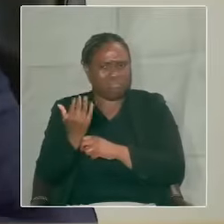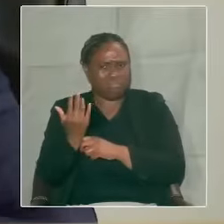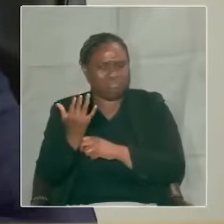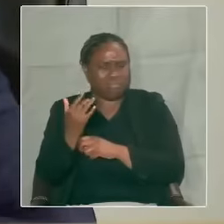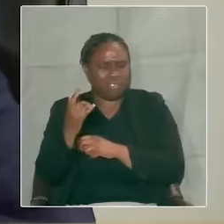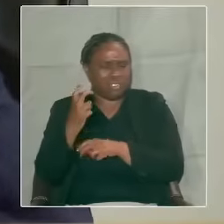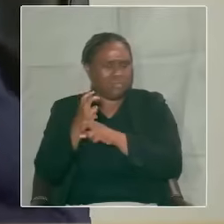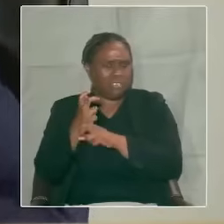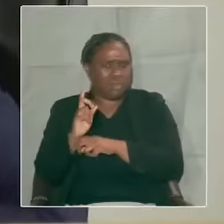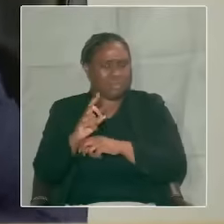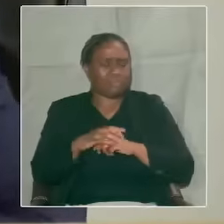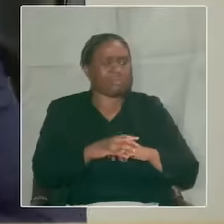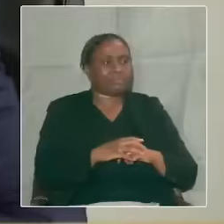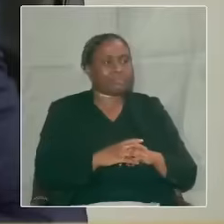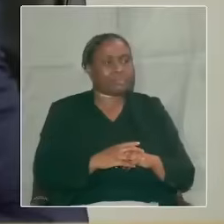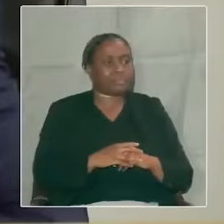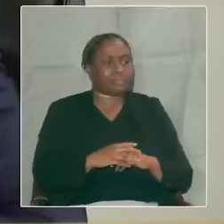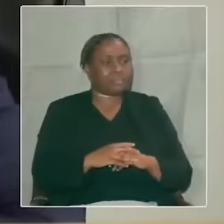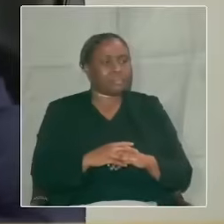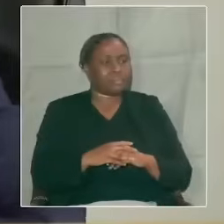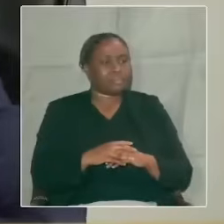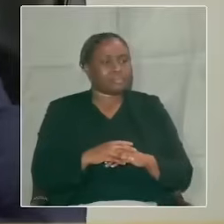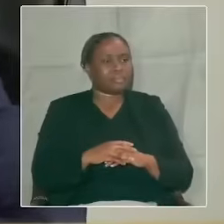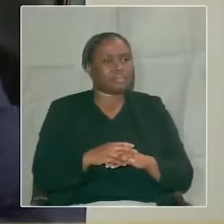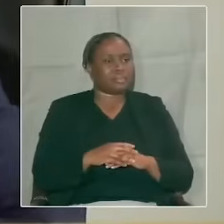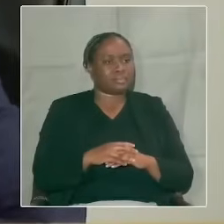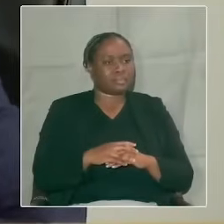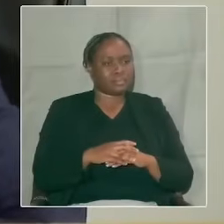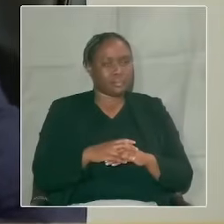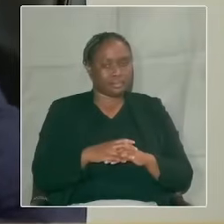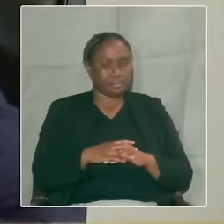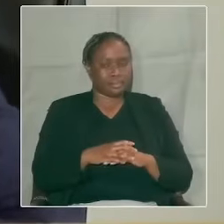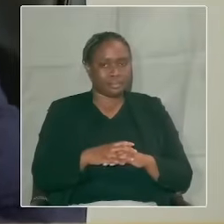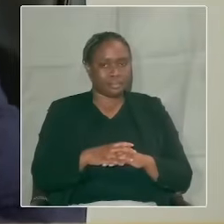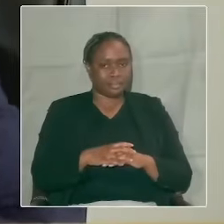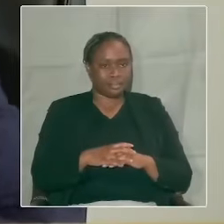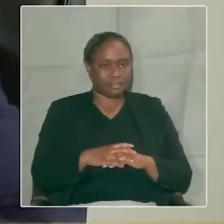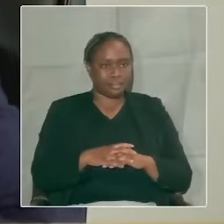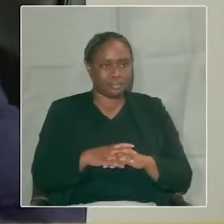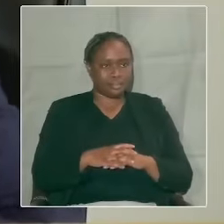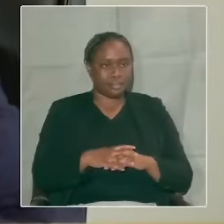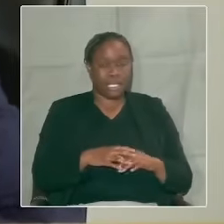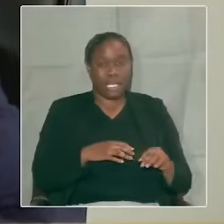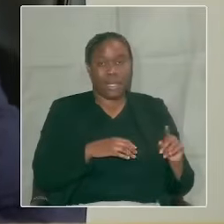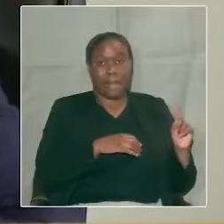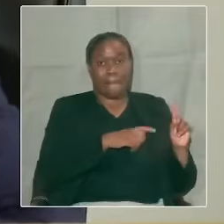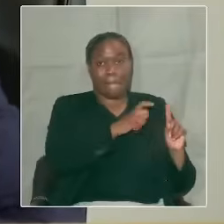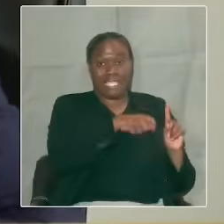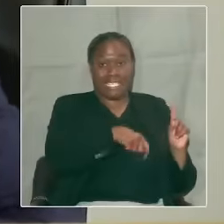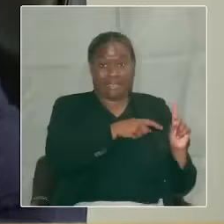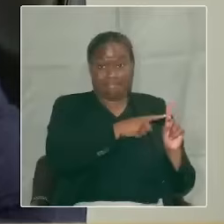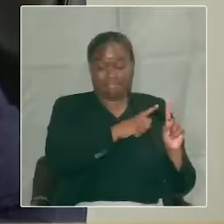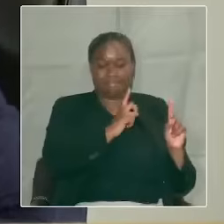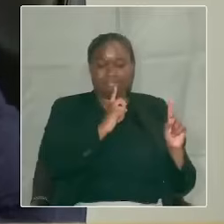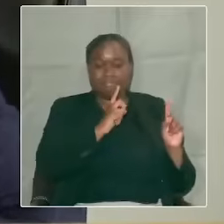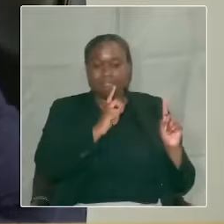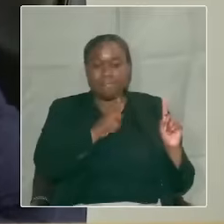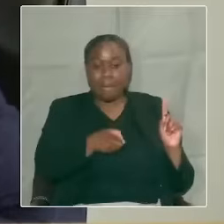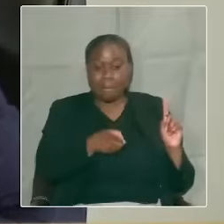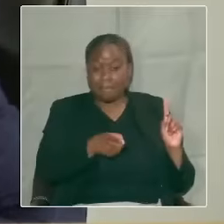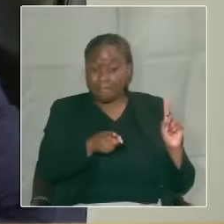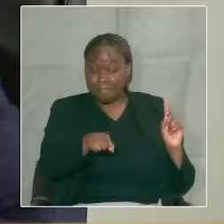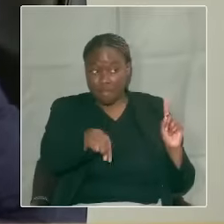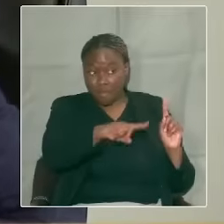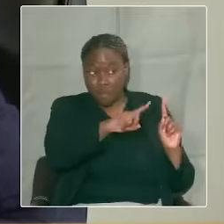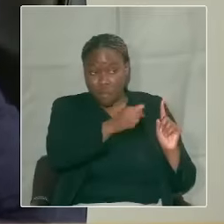Yeah, what it entails is that you have somebody, we call it a hit orderer, somebody that orders that somebody be